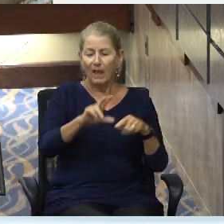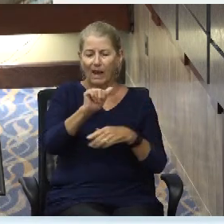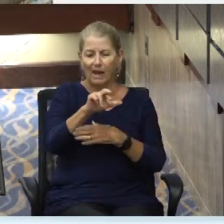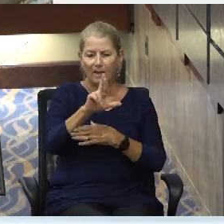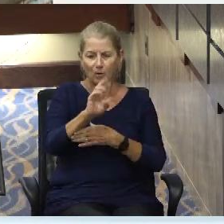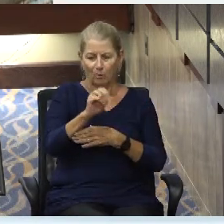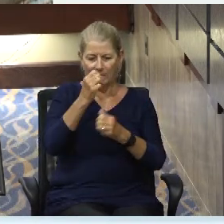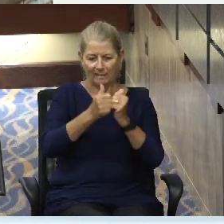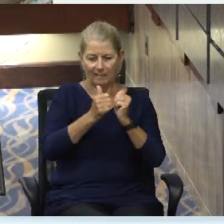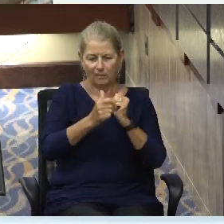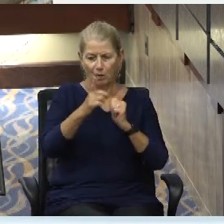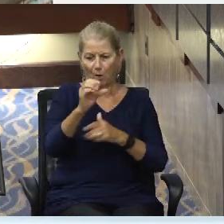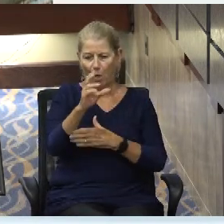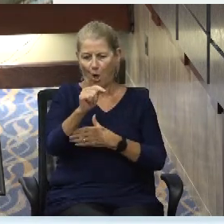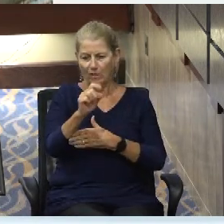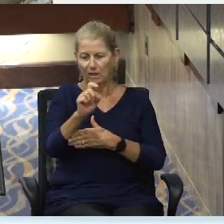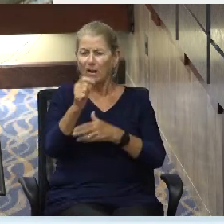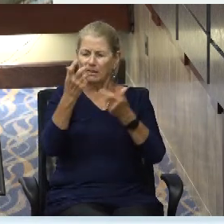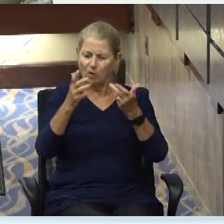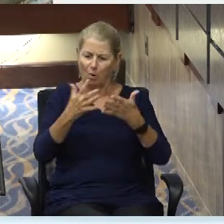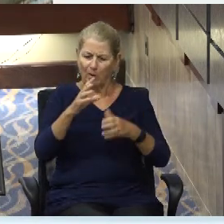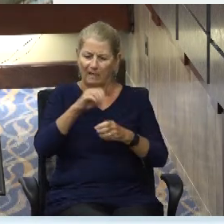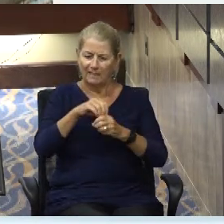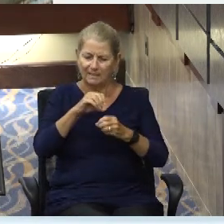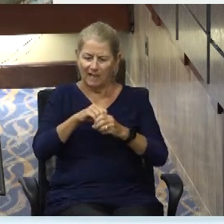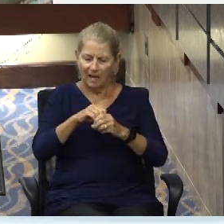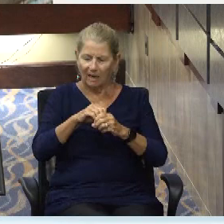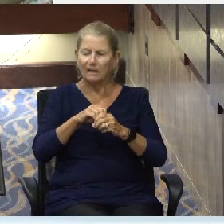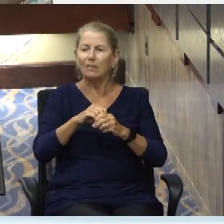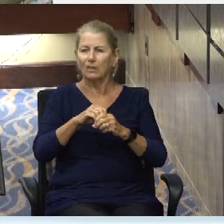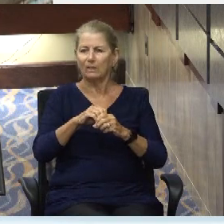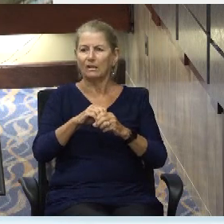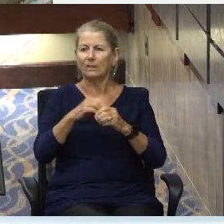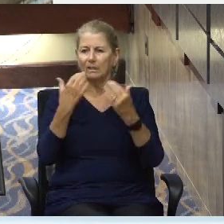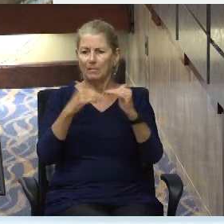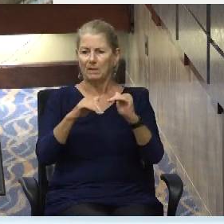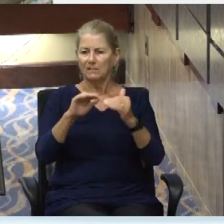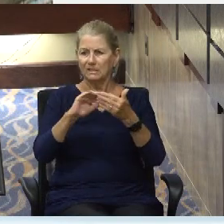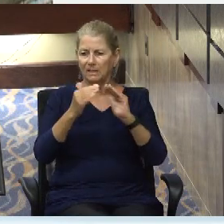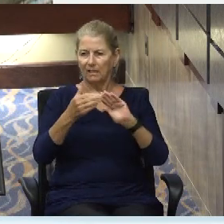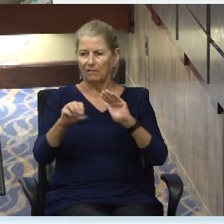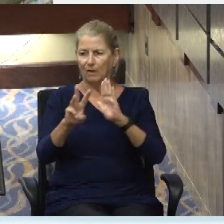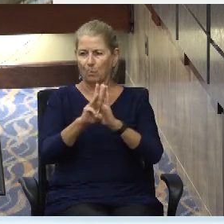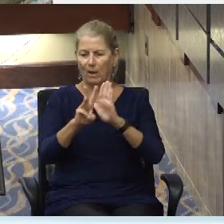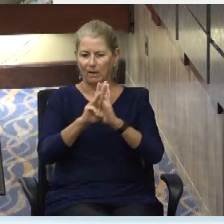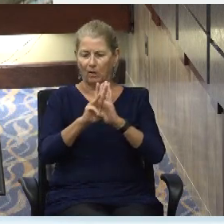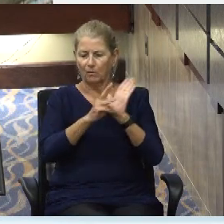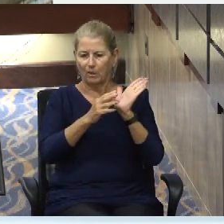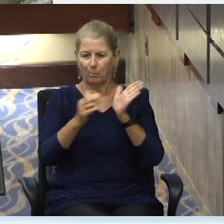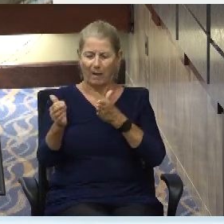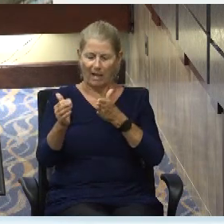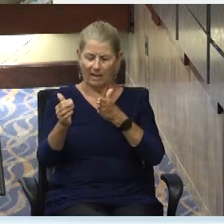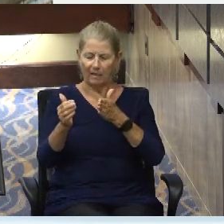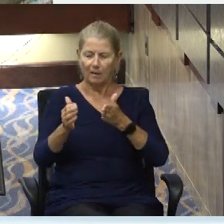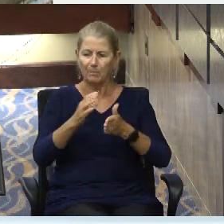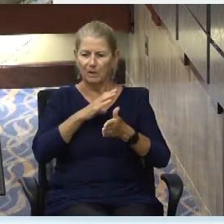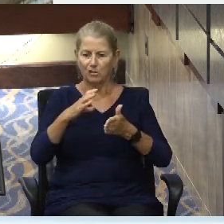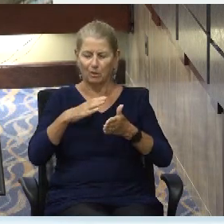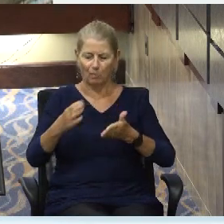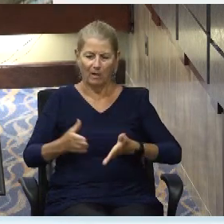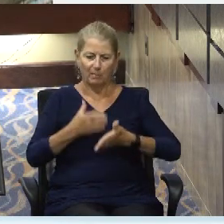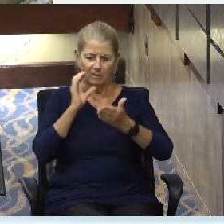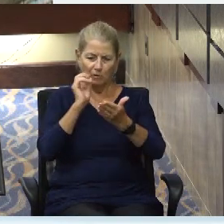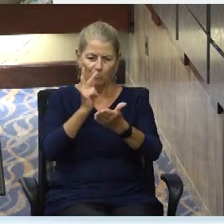And these are already in the city limits of Waco. And Plan Commission recommended approval of all these plats and the variance associated